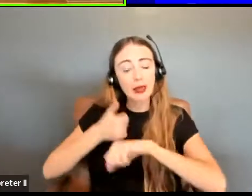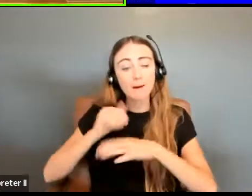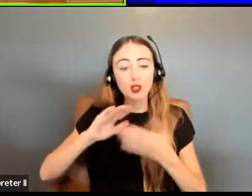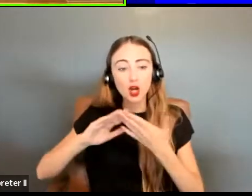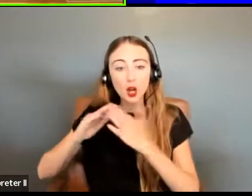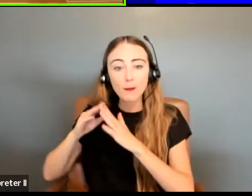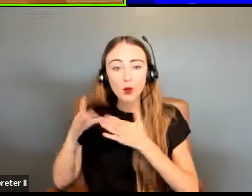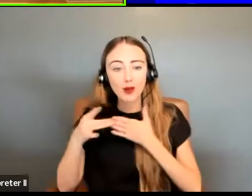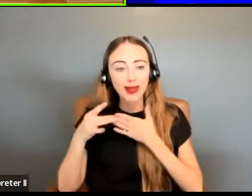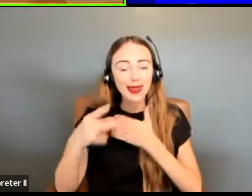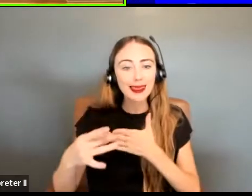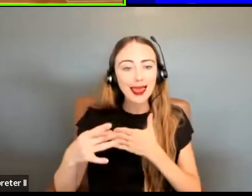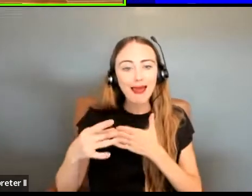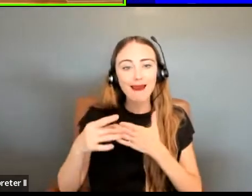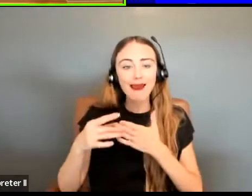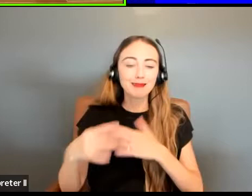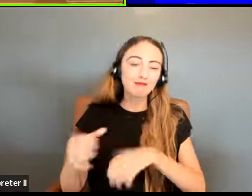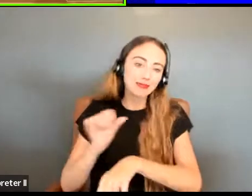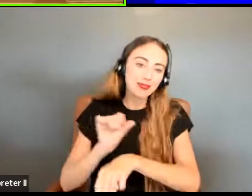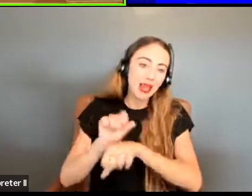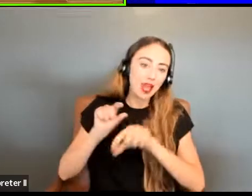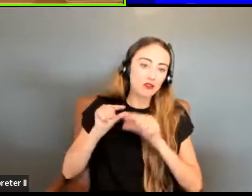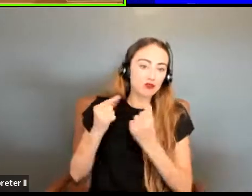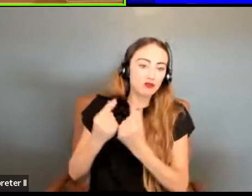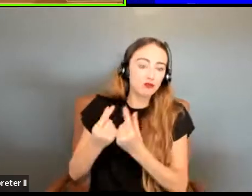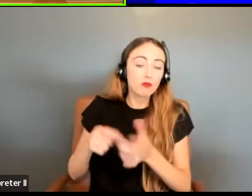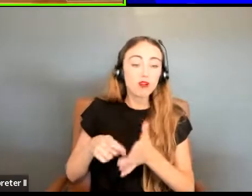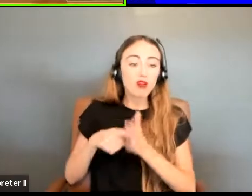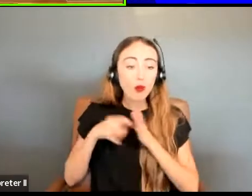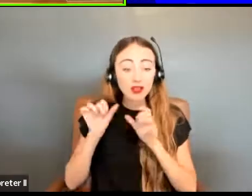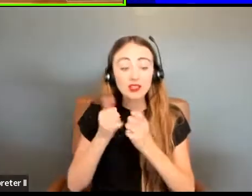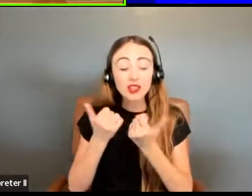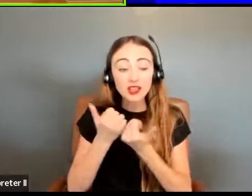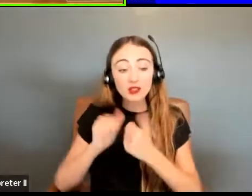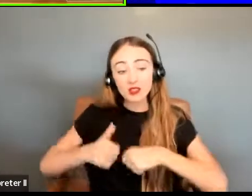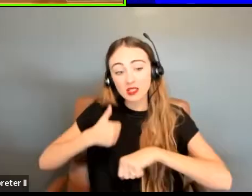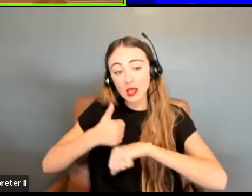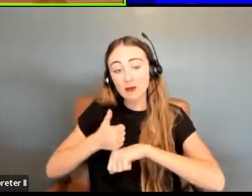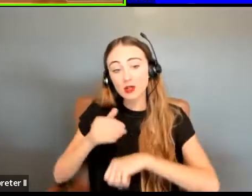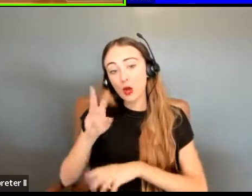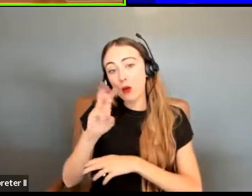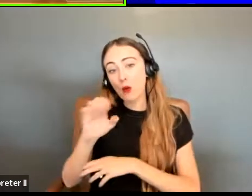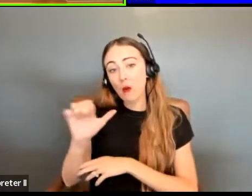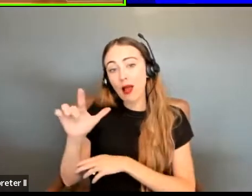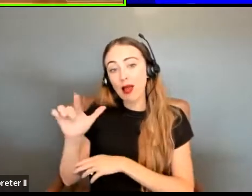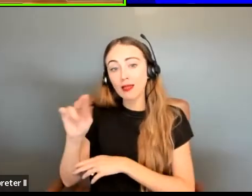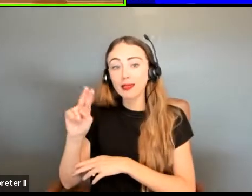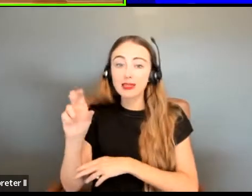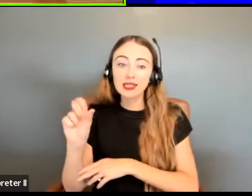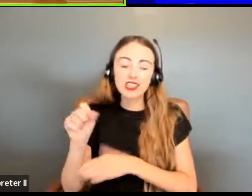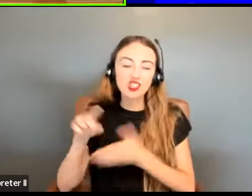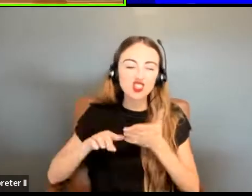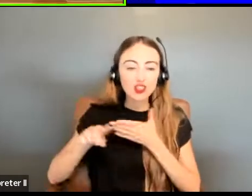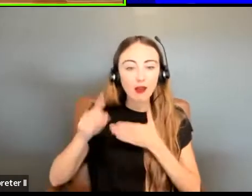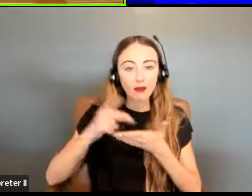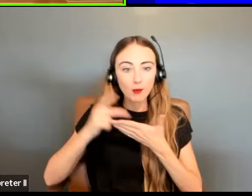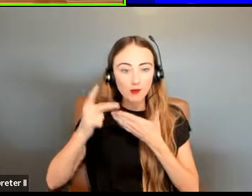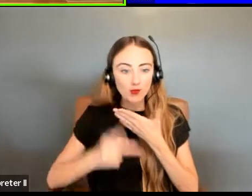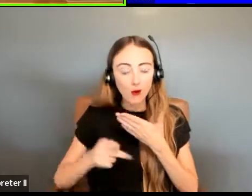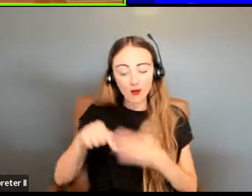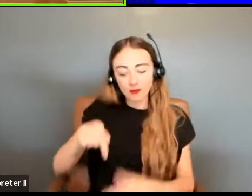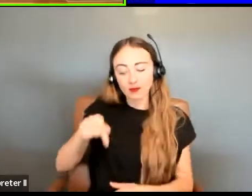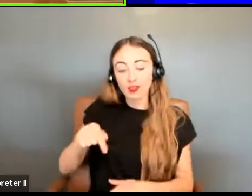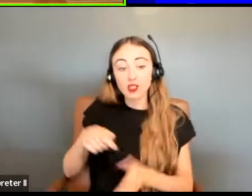community-led task group, and requires the agency to establish a wellness check program. The bill requires